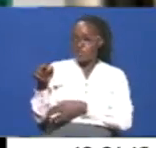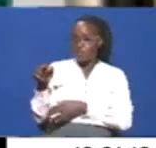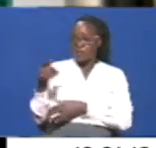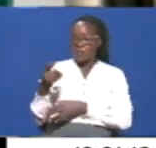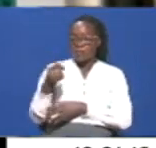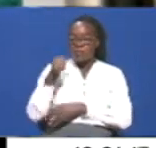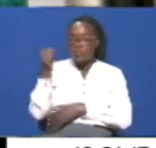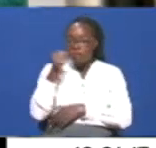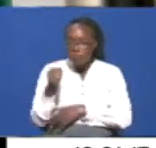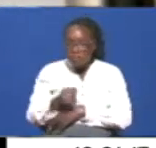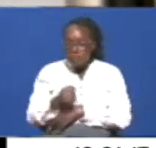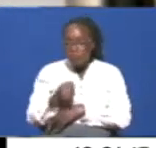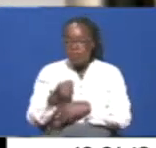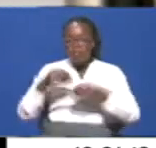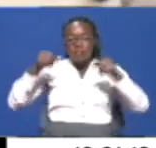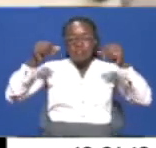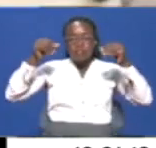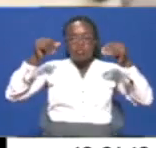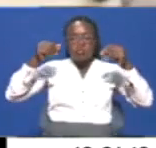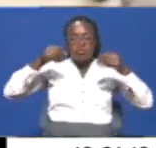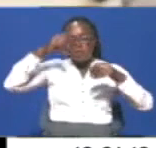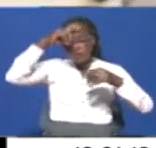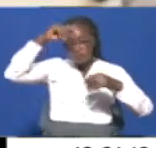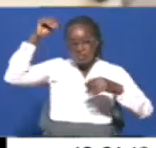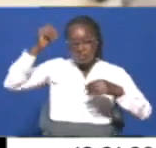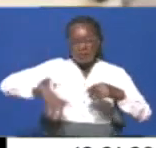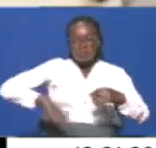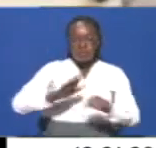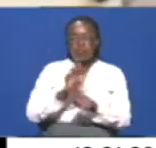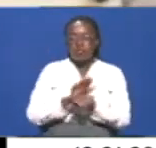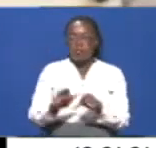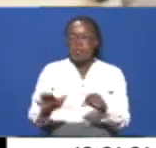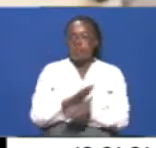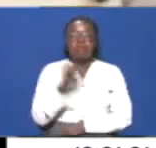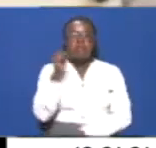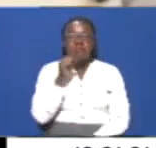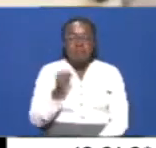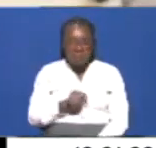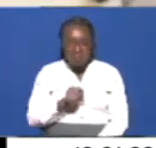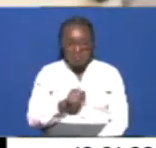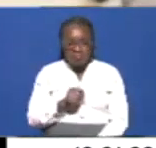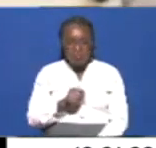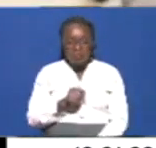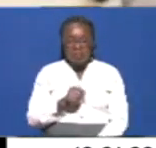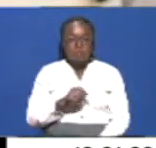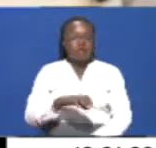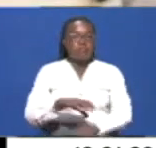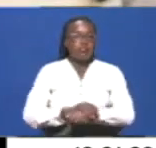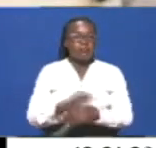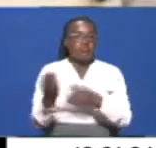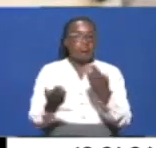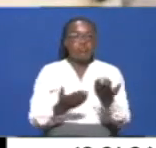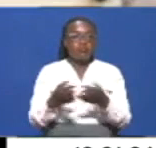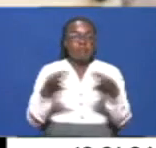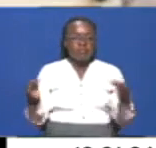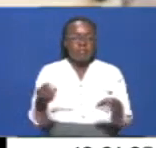wao, vumbi na kiwango cha juu cha joto. And most of these people are elderly and they have not gotten these services for a long time,